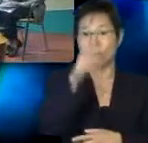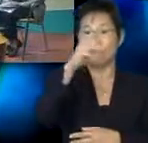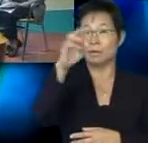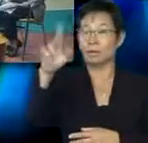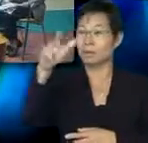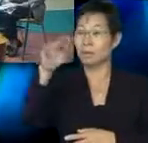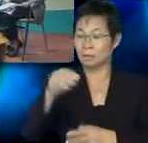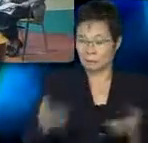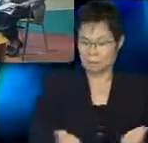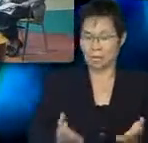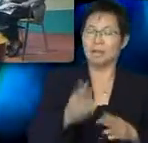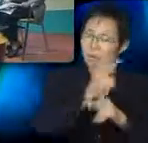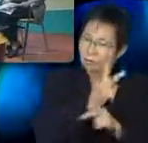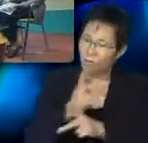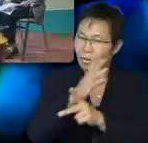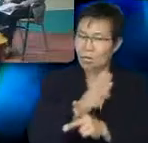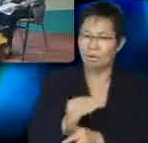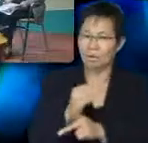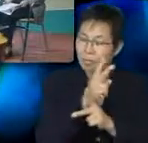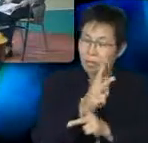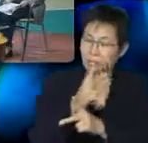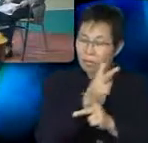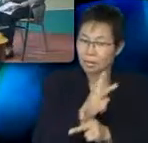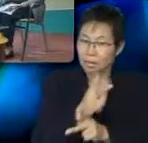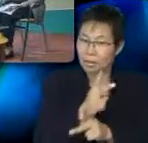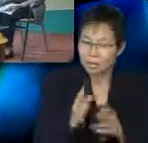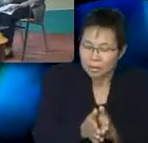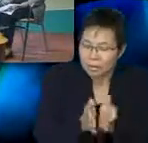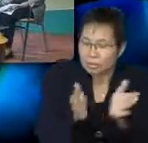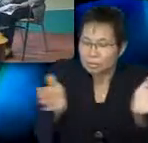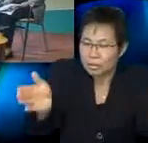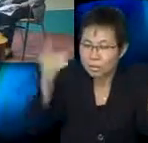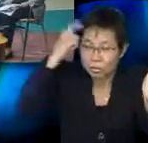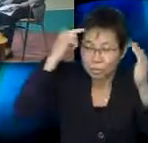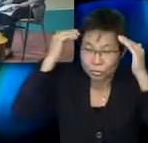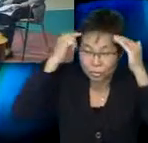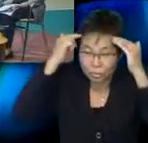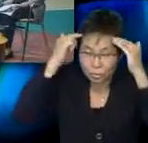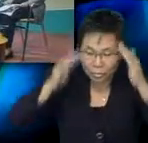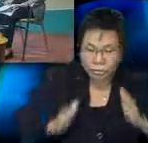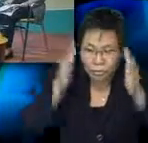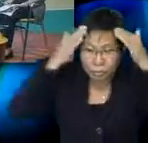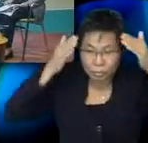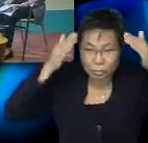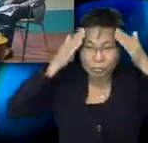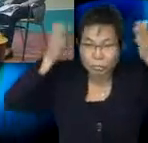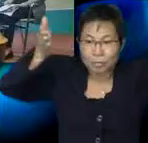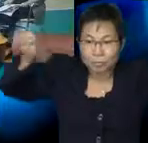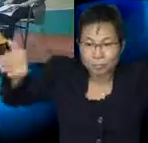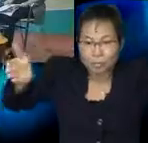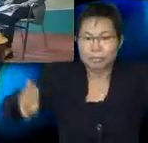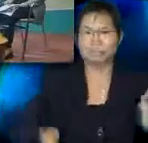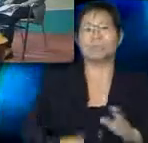Lim carefully and meticulously expands the students' knowledge base in as far as the content of the lesson